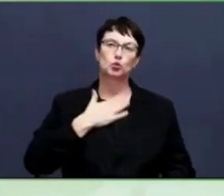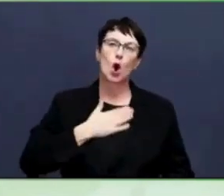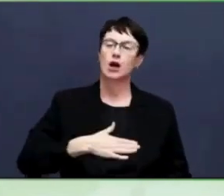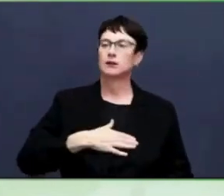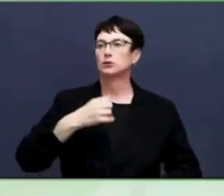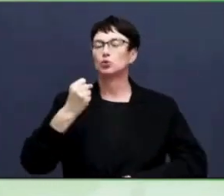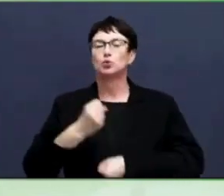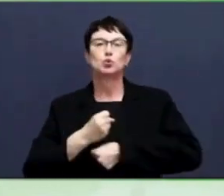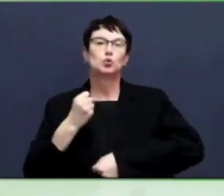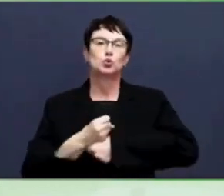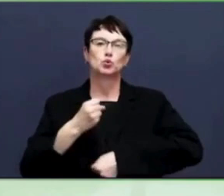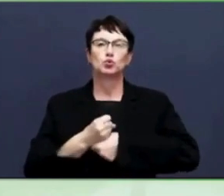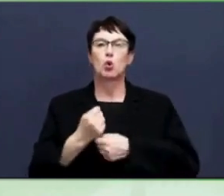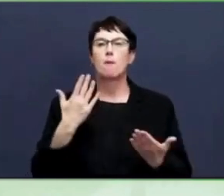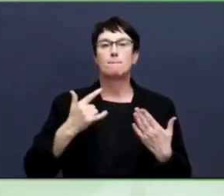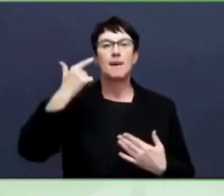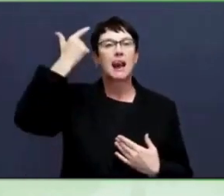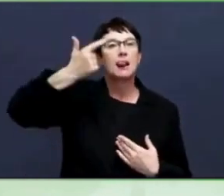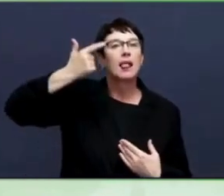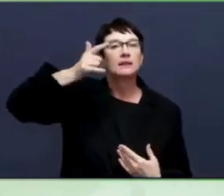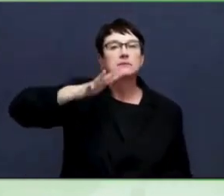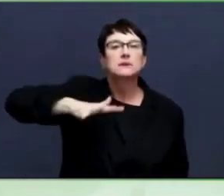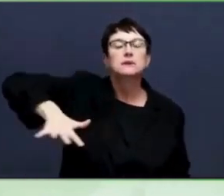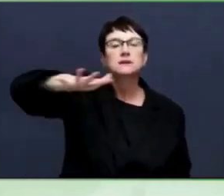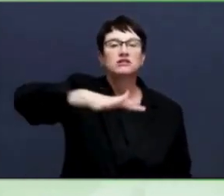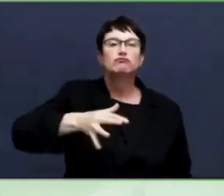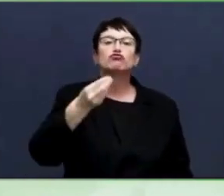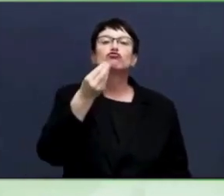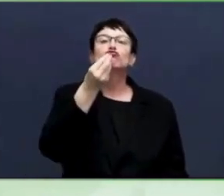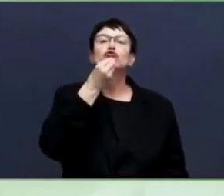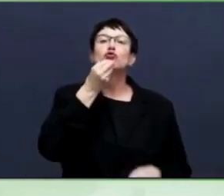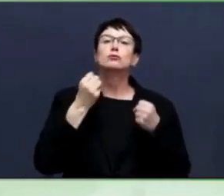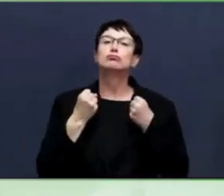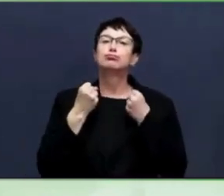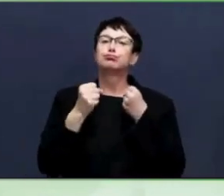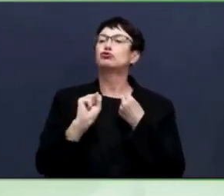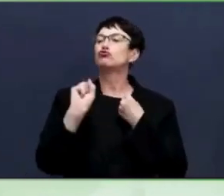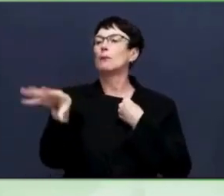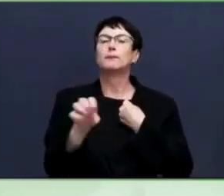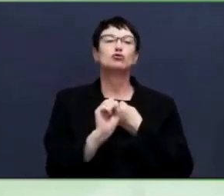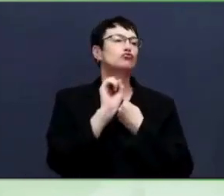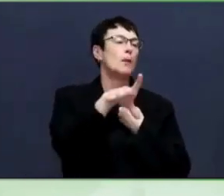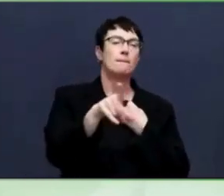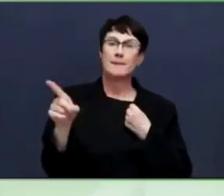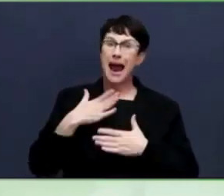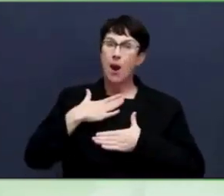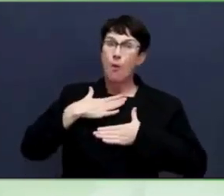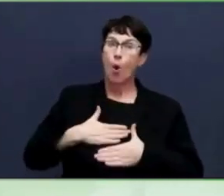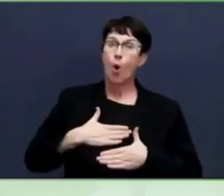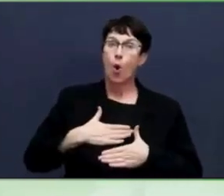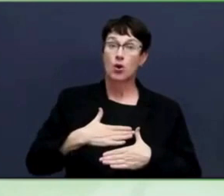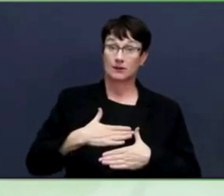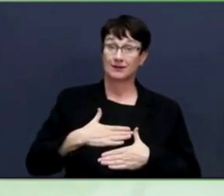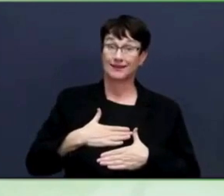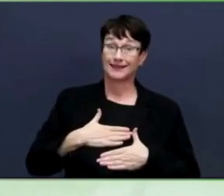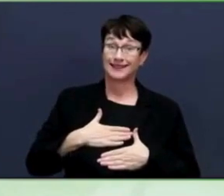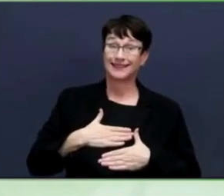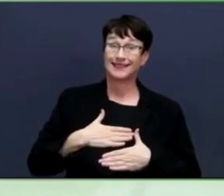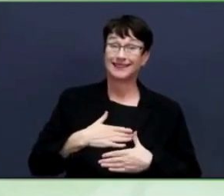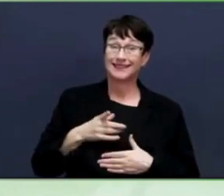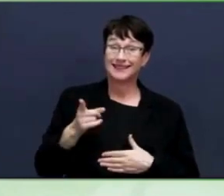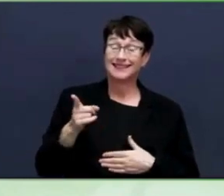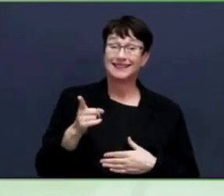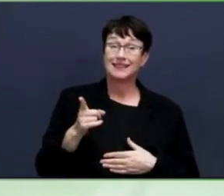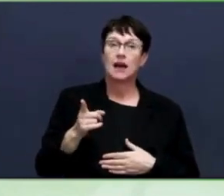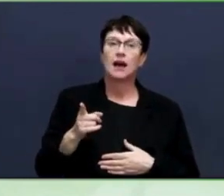London, just basic level, minimum wage, facially disfigured. And his phone, he has to